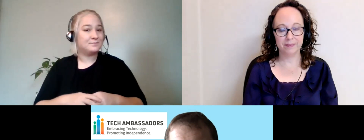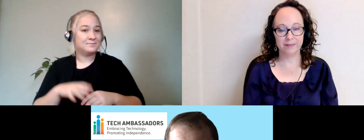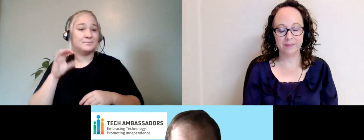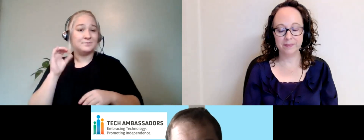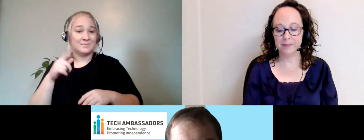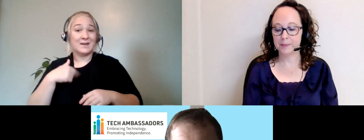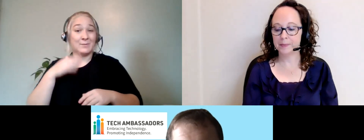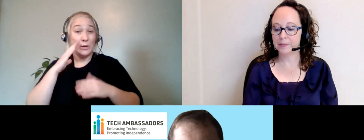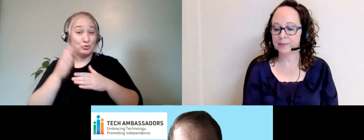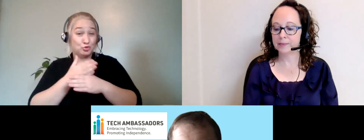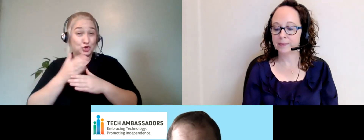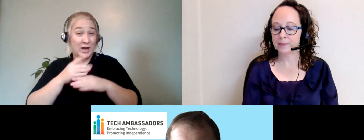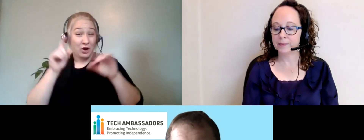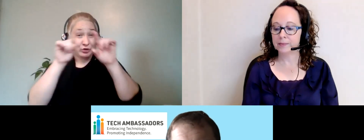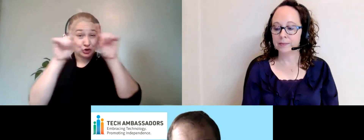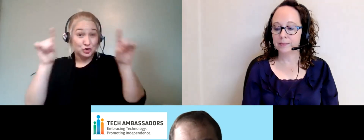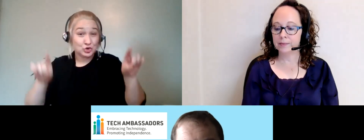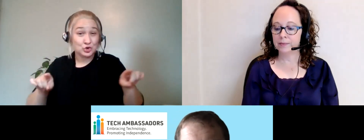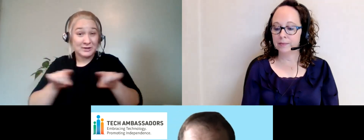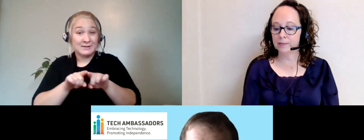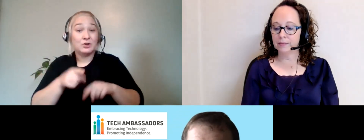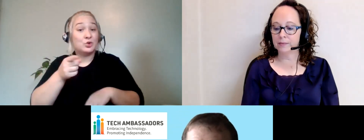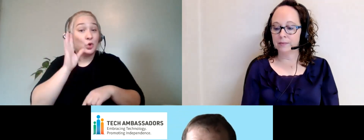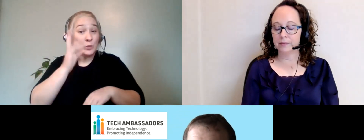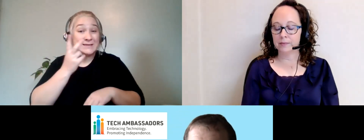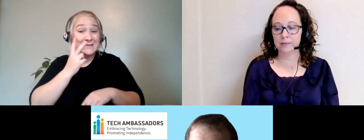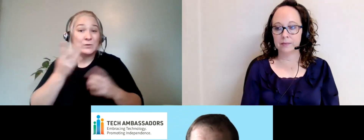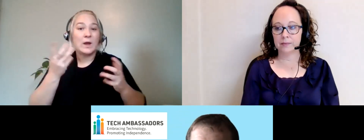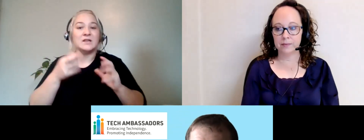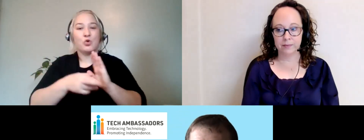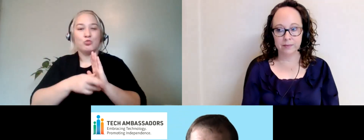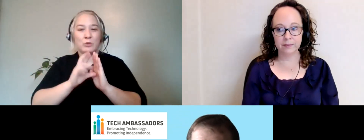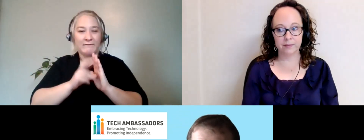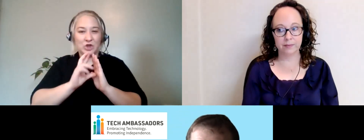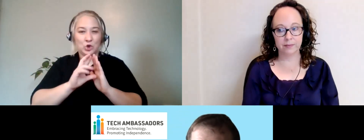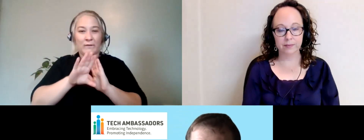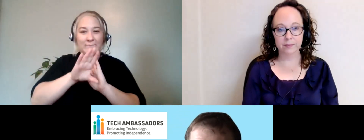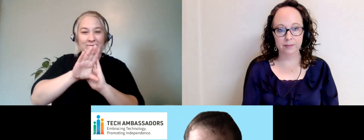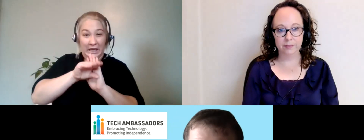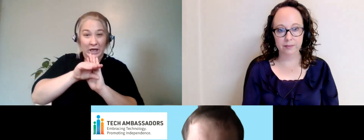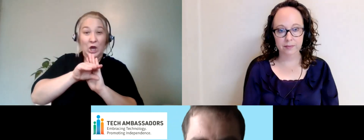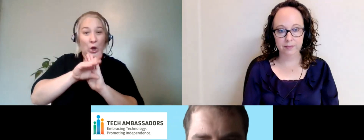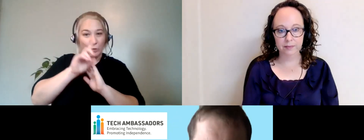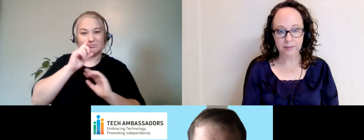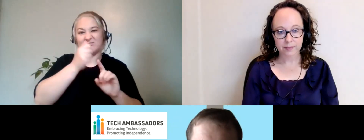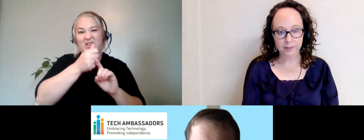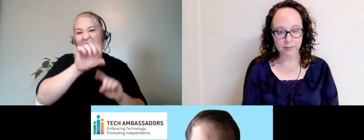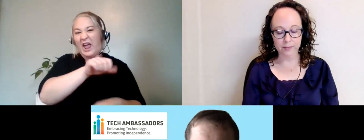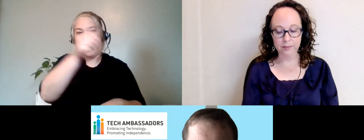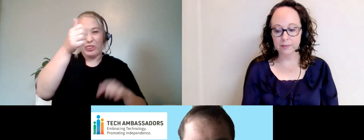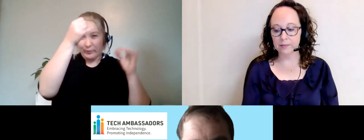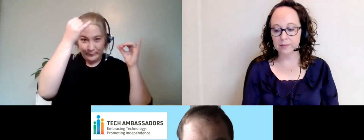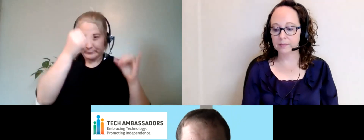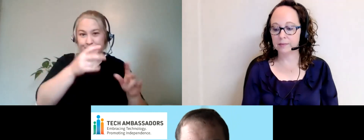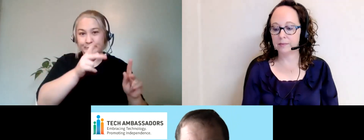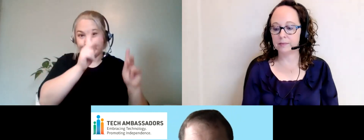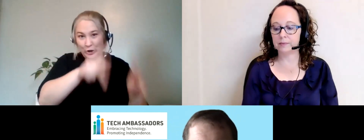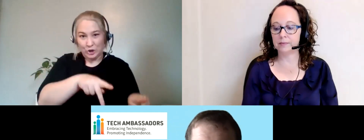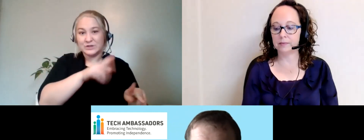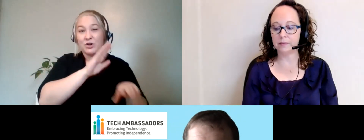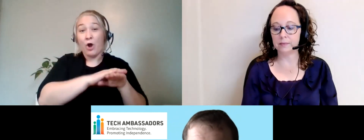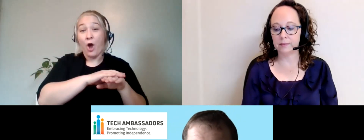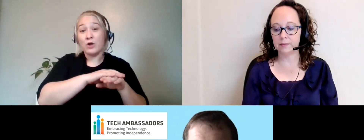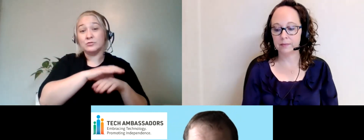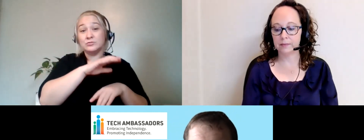screen, and what you're going to see here is a review that's being done of this device by an independent person on a show called The